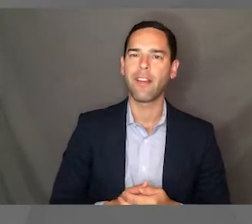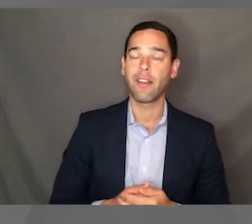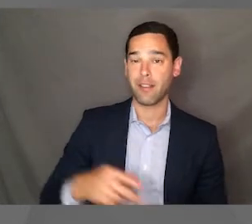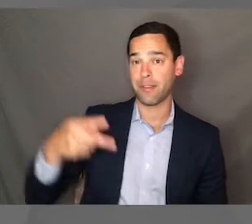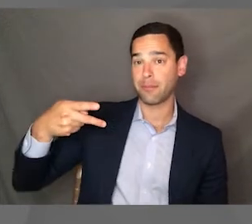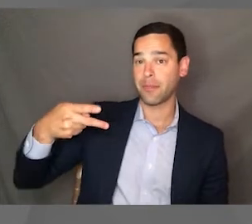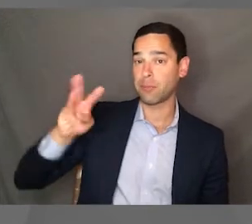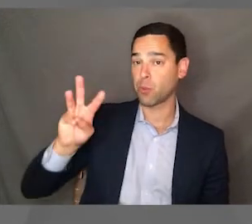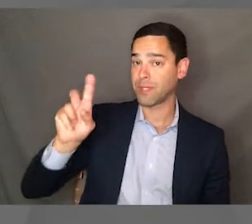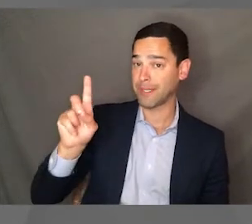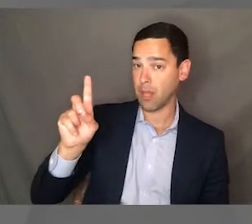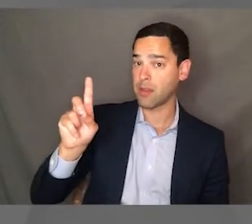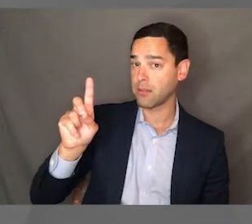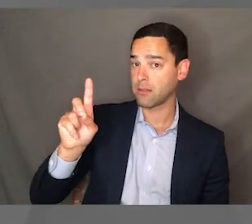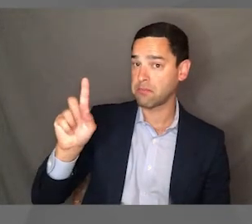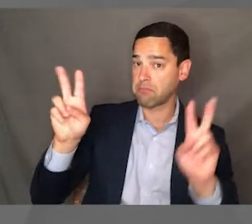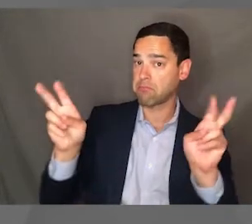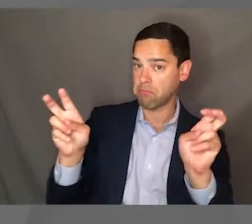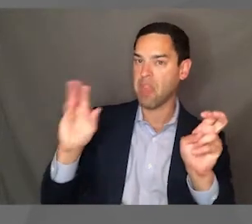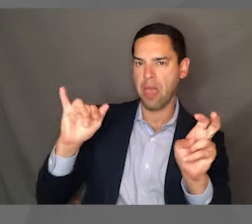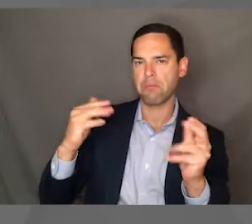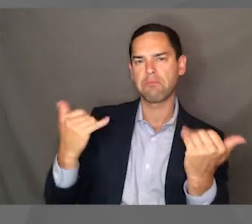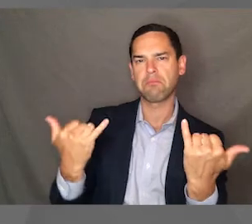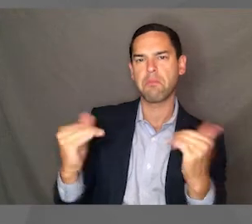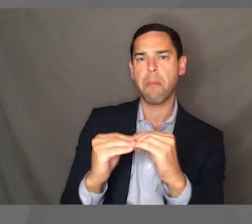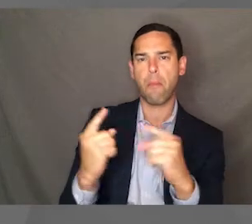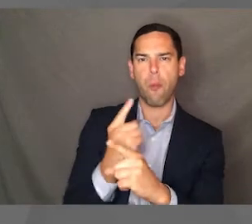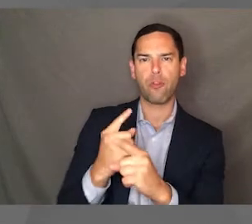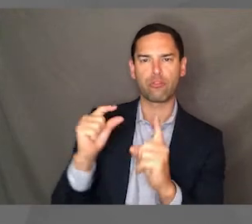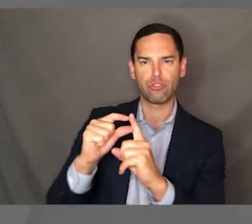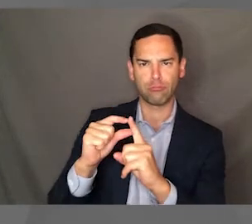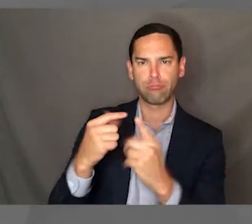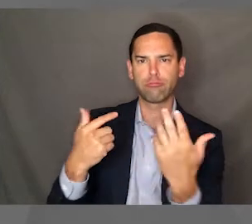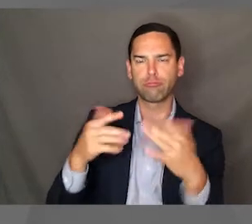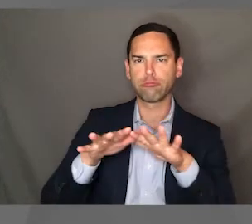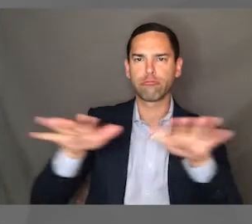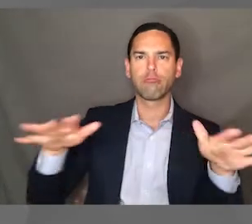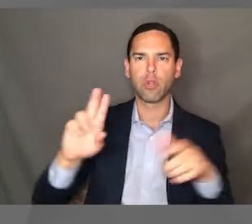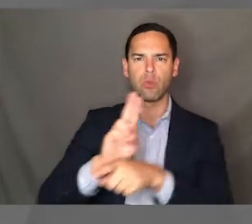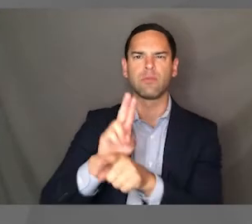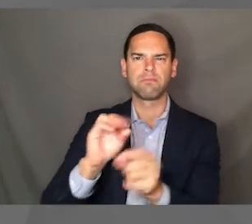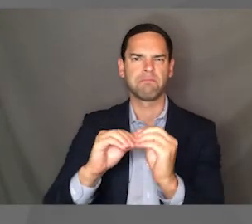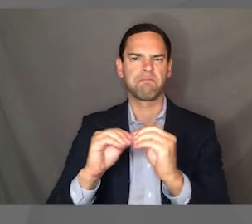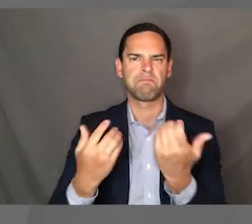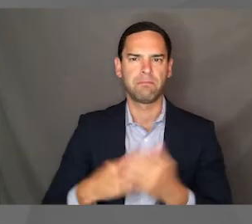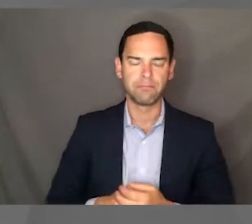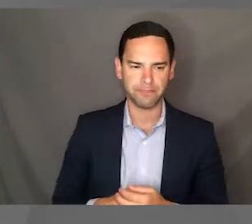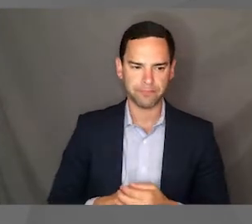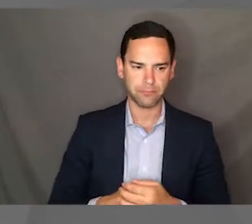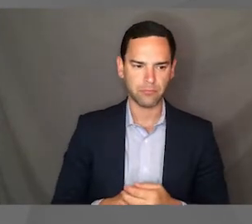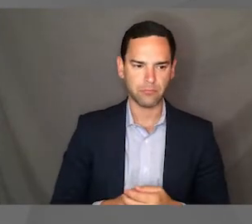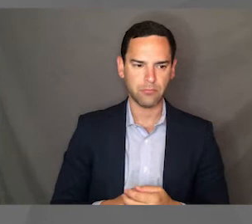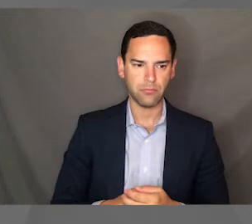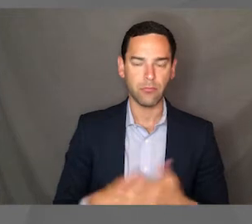disabilities is the most appropriate term to use. And so it's so important to have